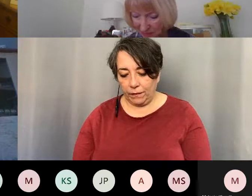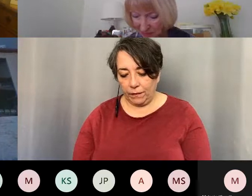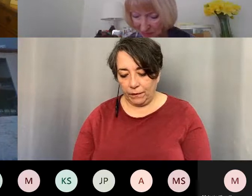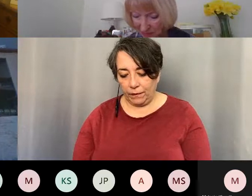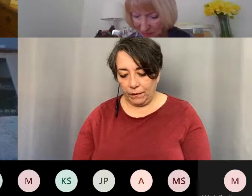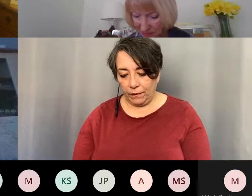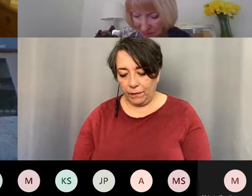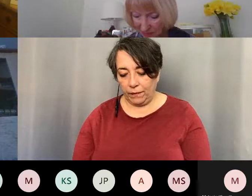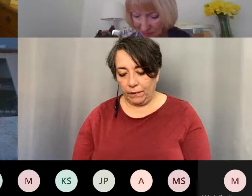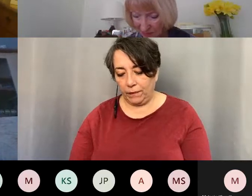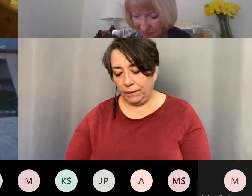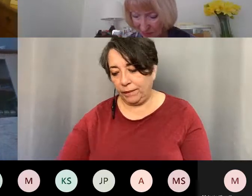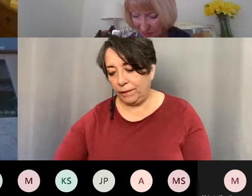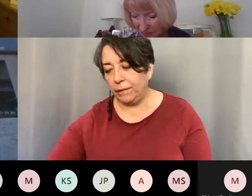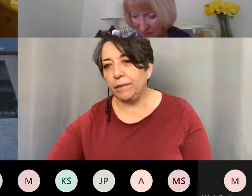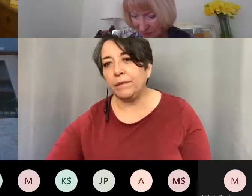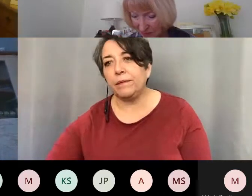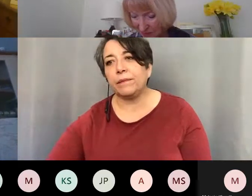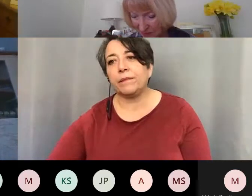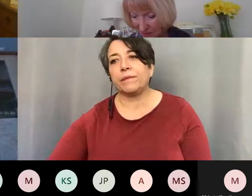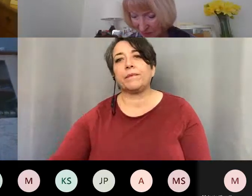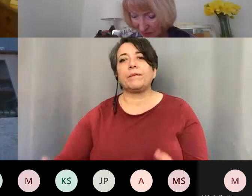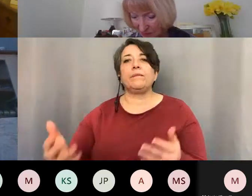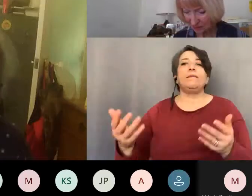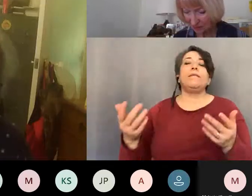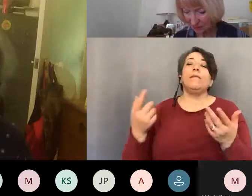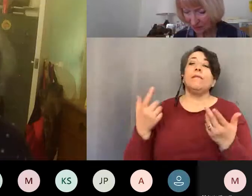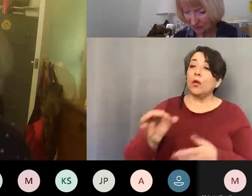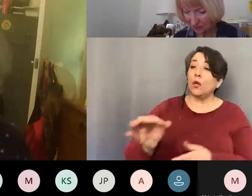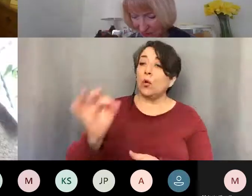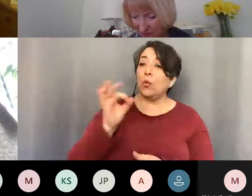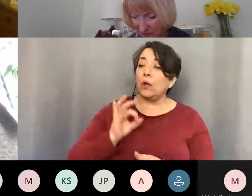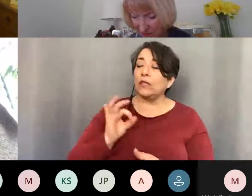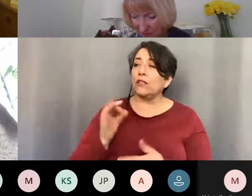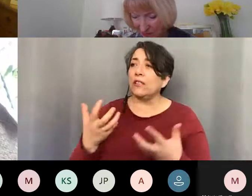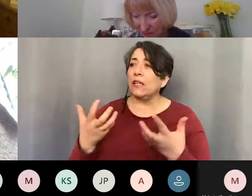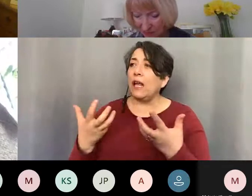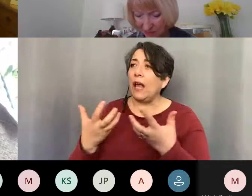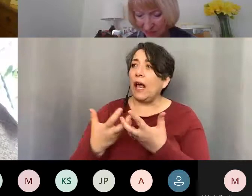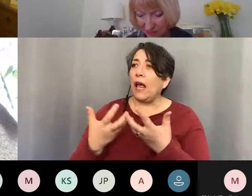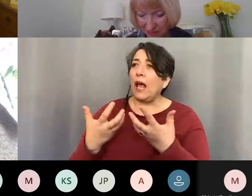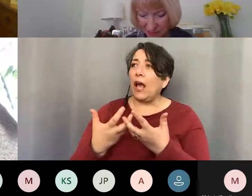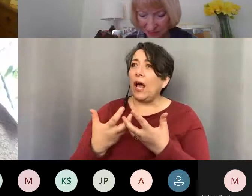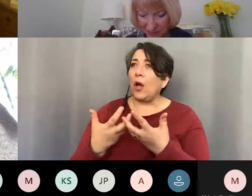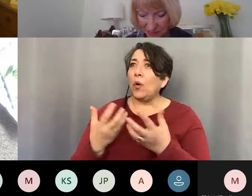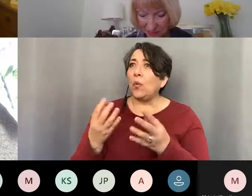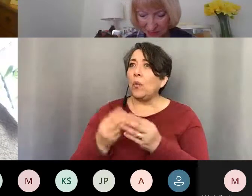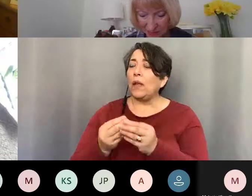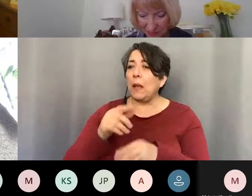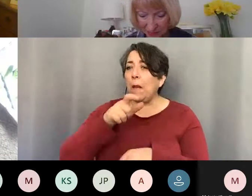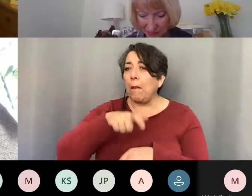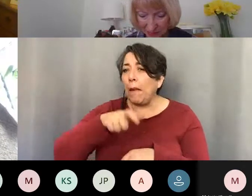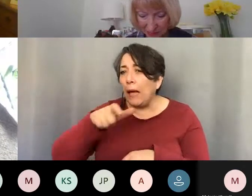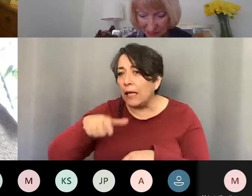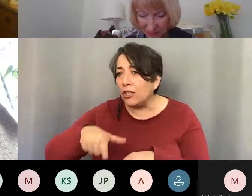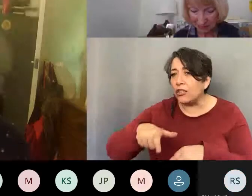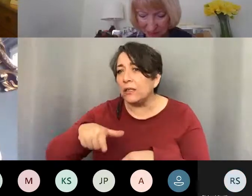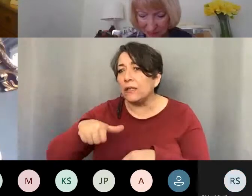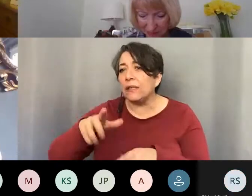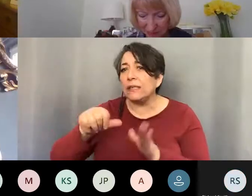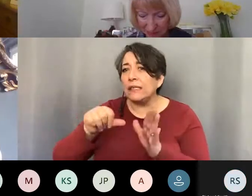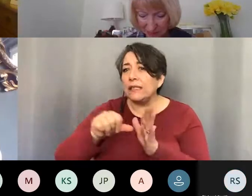with patients and clients who you're having difficulty engaging with? Yeah, so this